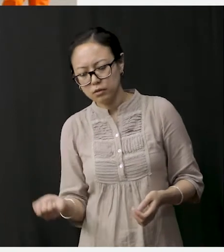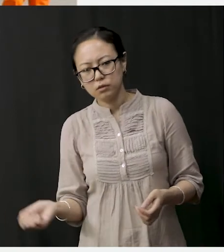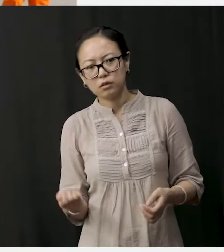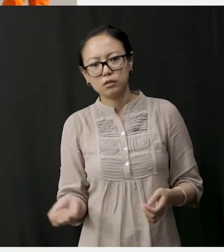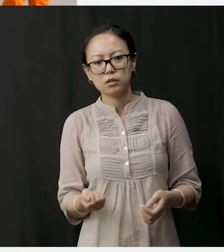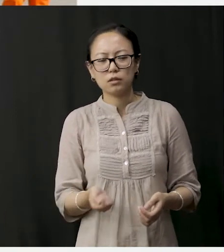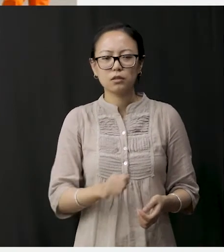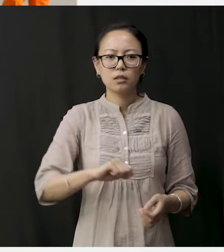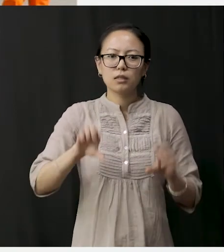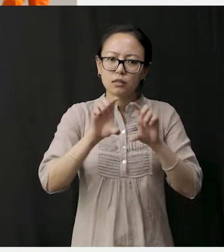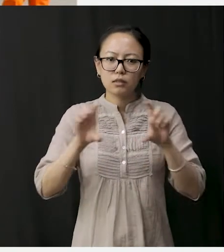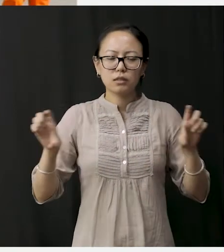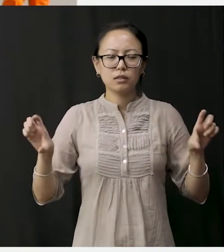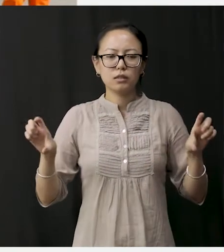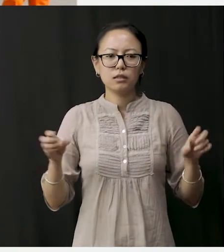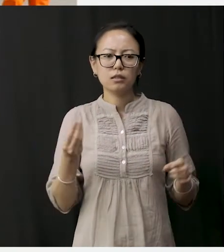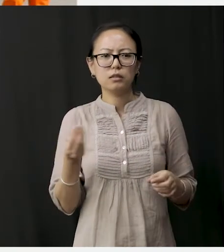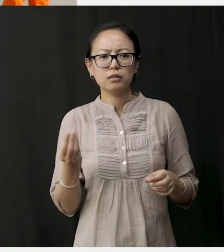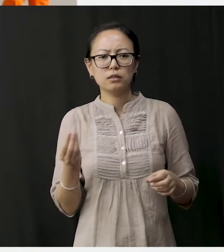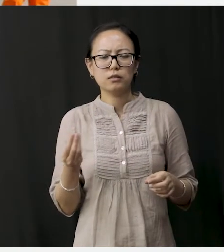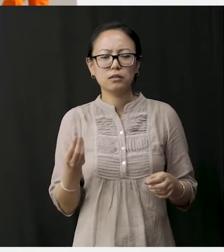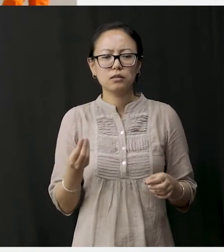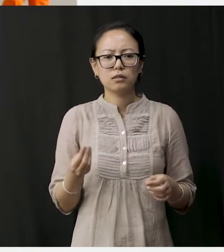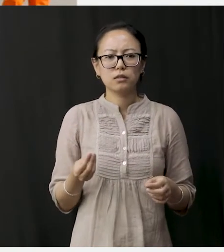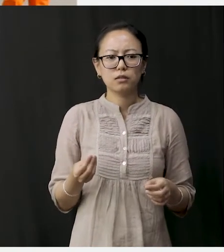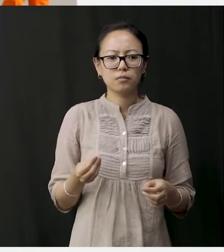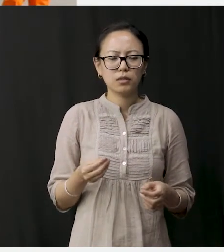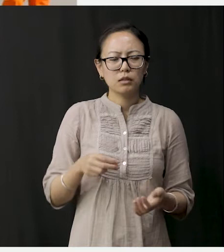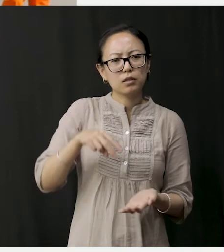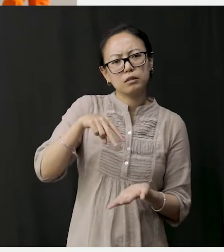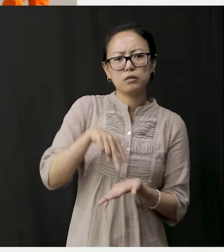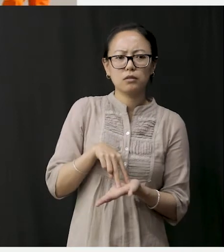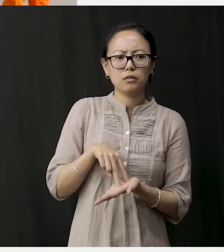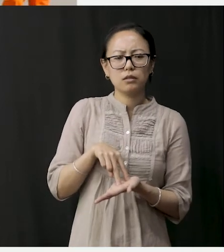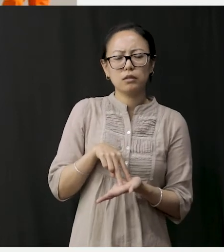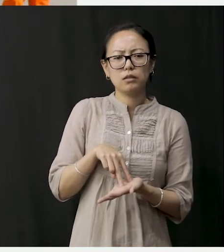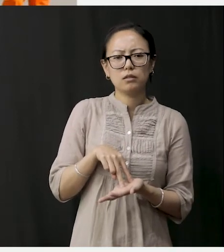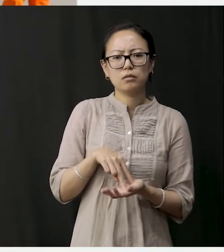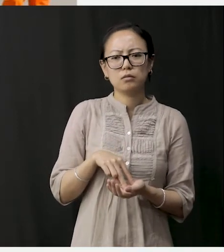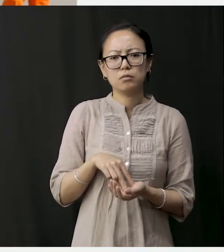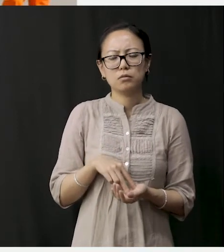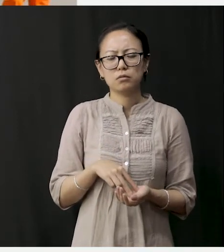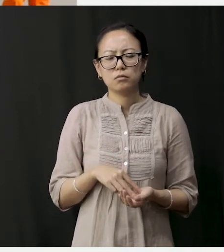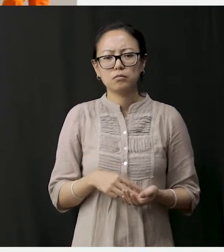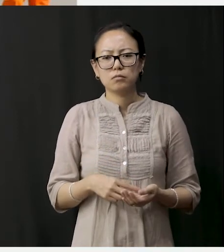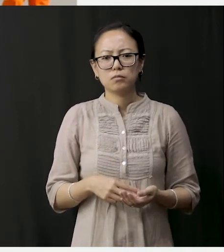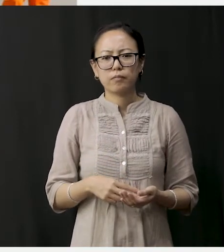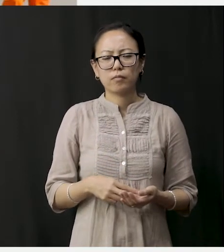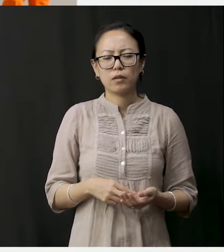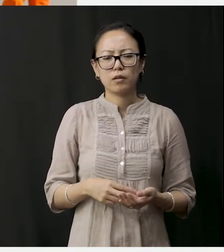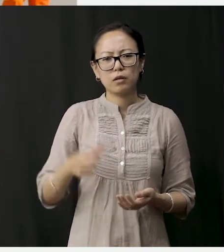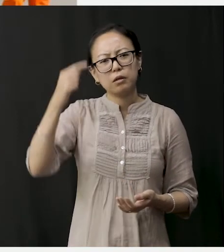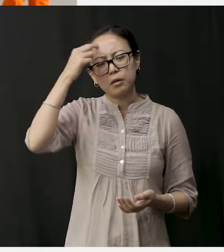jobs like cleaning and washing, or a police, right? Even if a person does a high job or a low job, we have